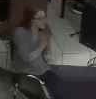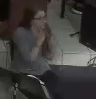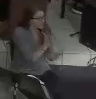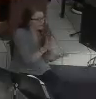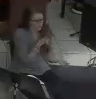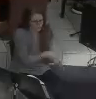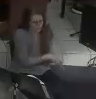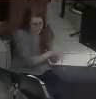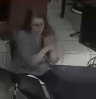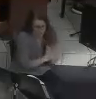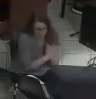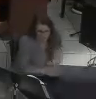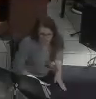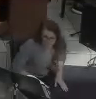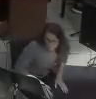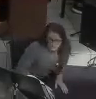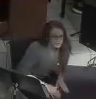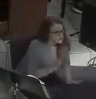prayers.